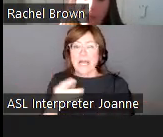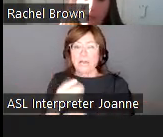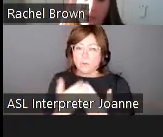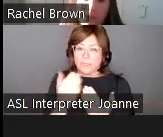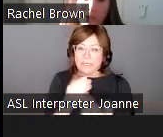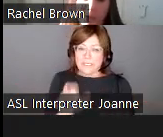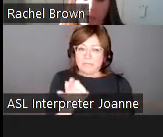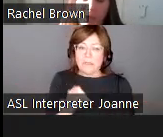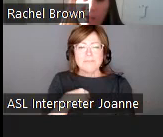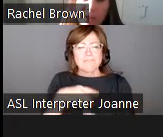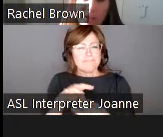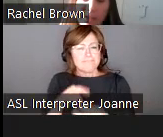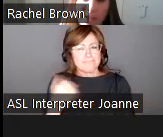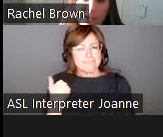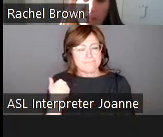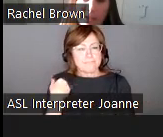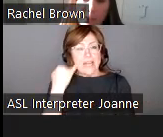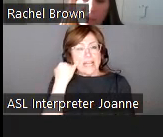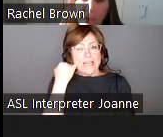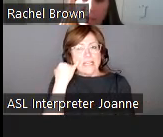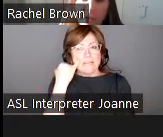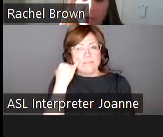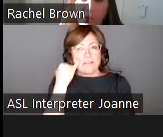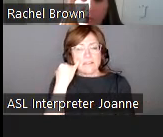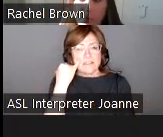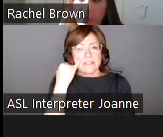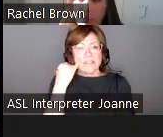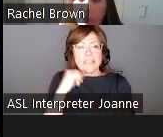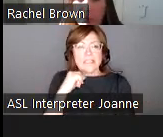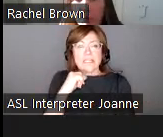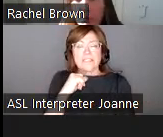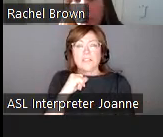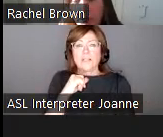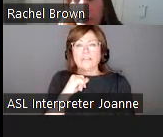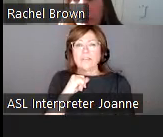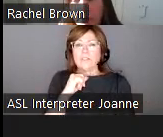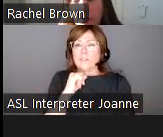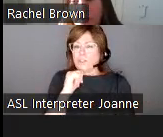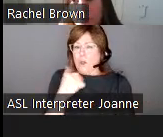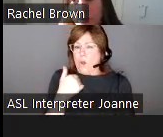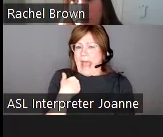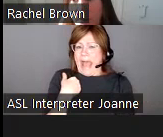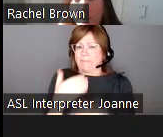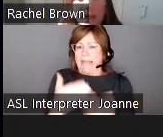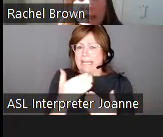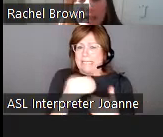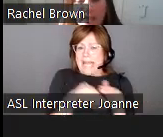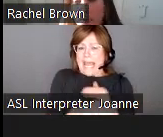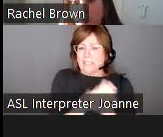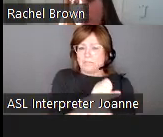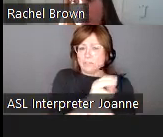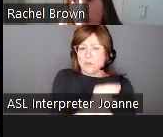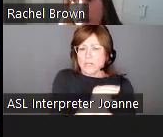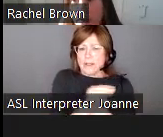but if you don't have an easy access or way to get to your social media, people are probably not going to seek you out unless